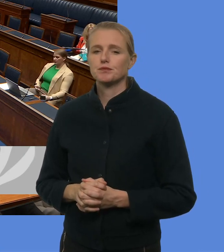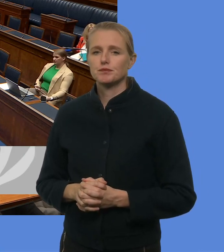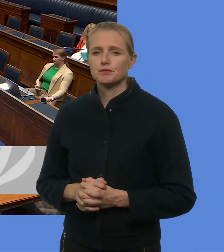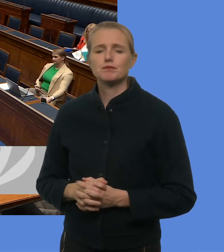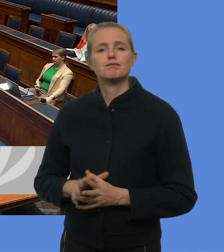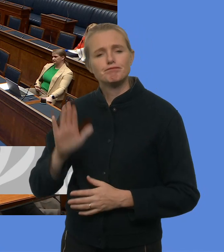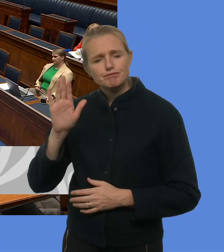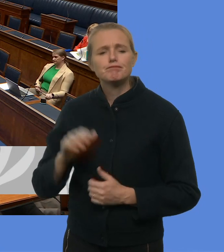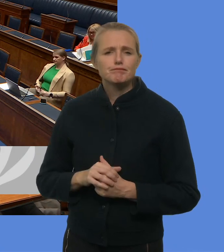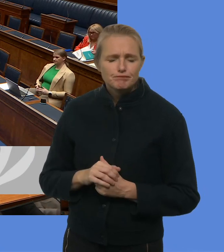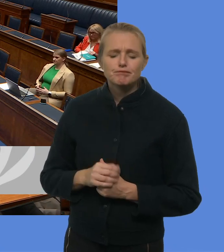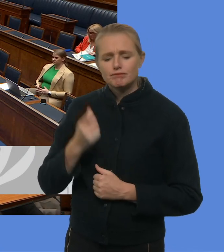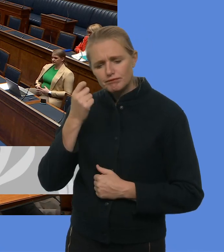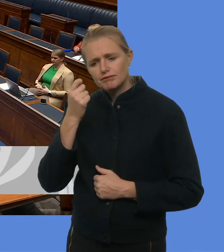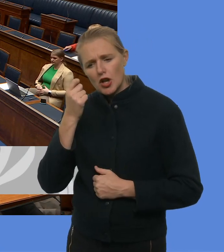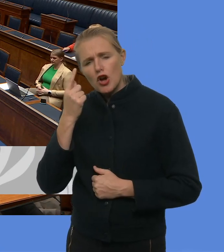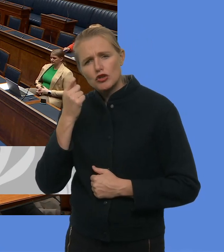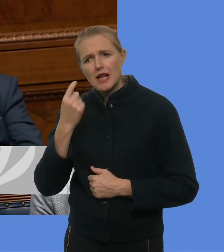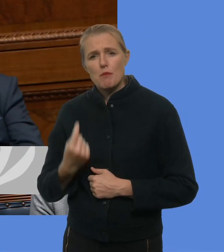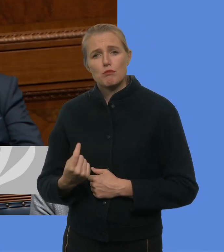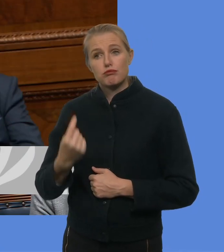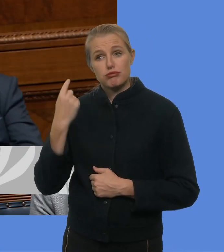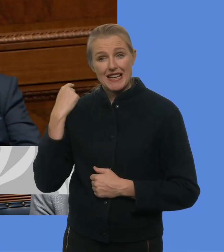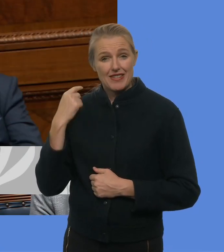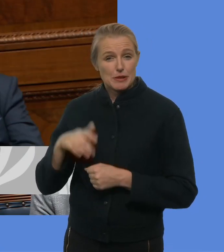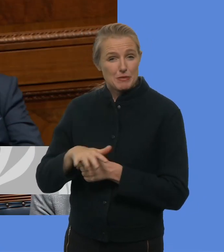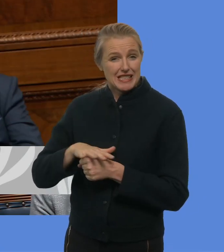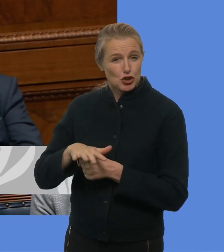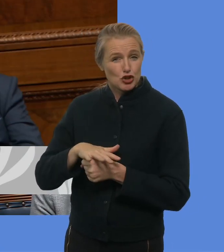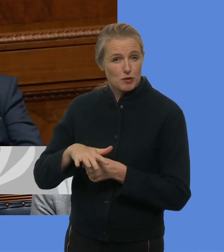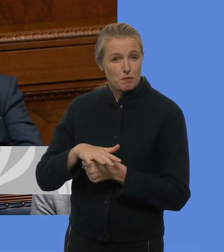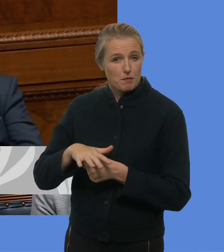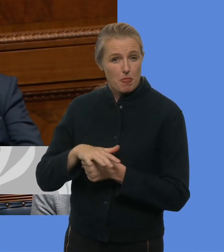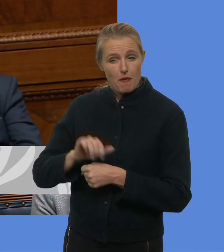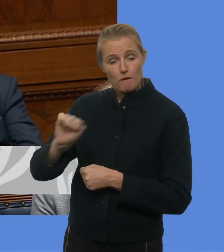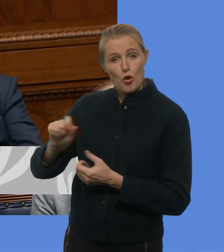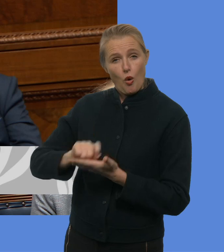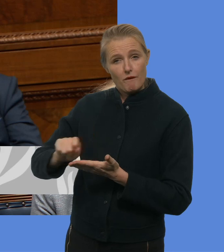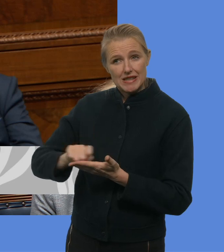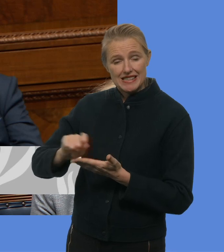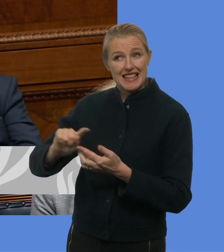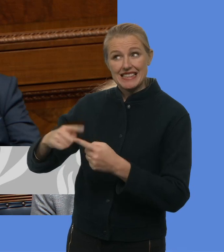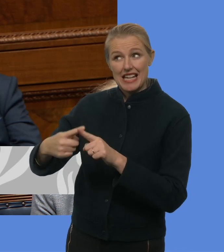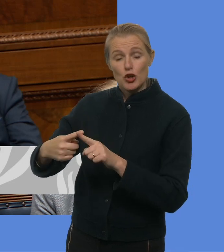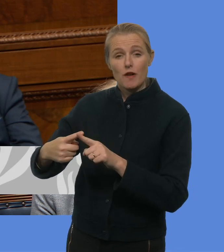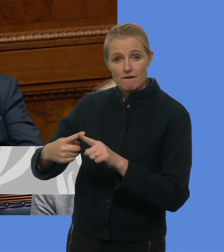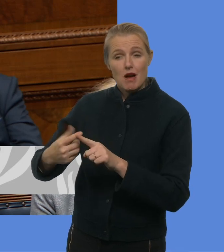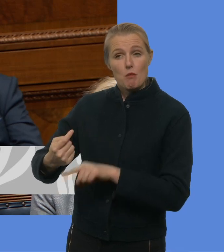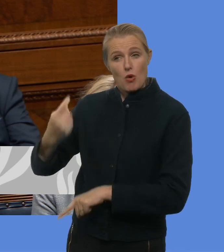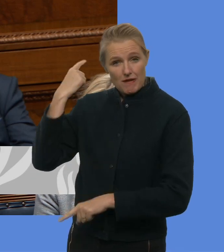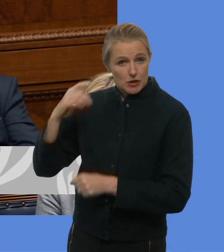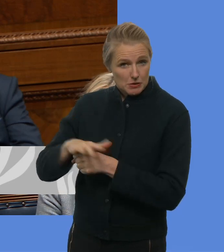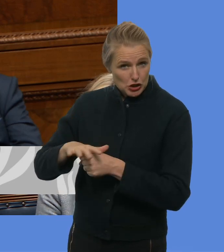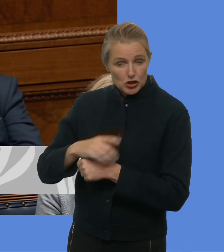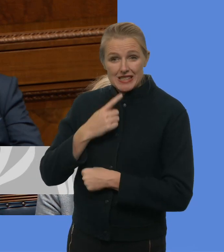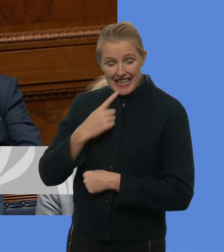Deputy First Minister, I understand that the previous stated position of your office and the executive was that